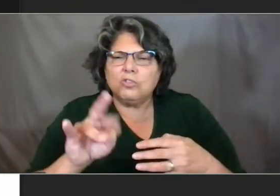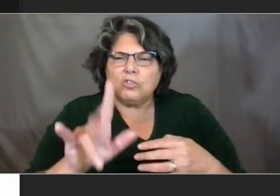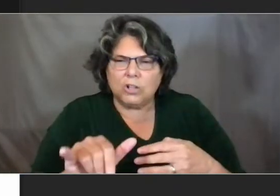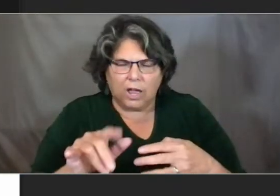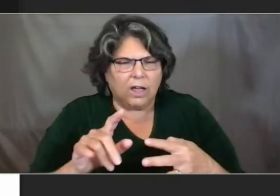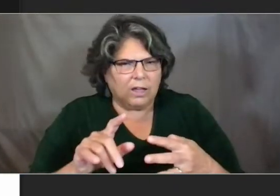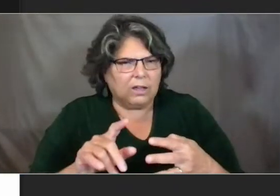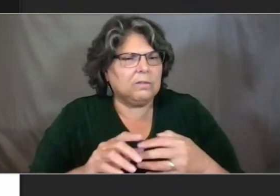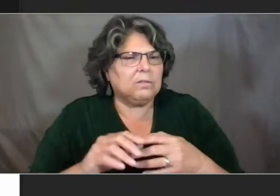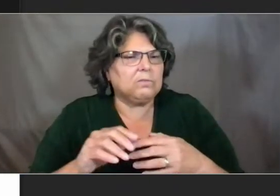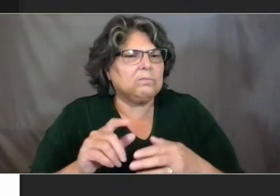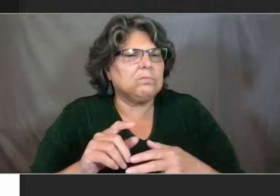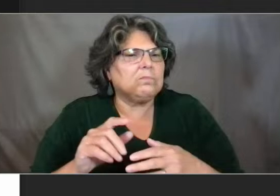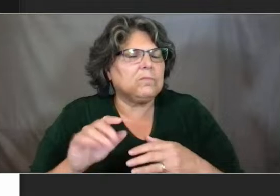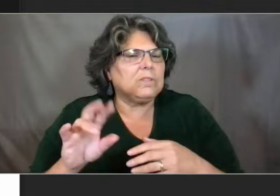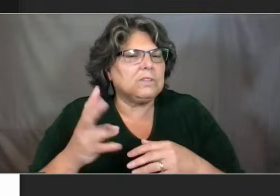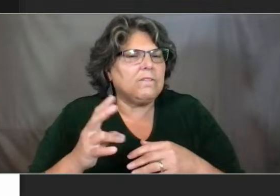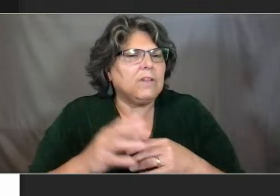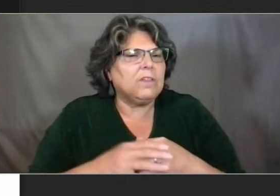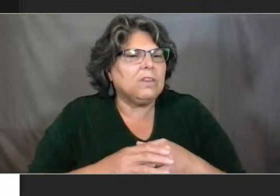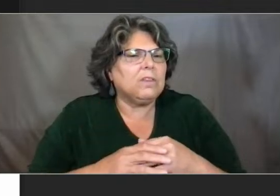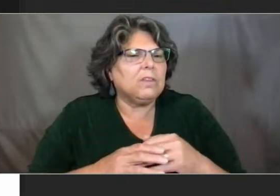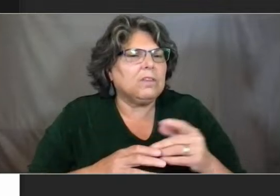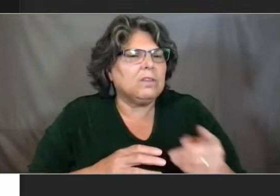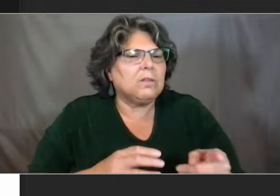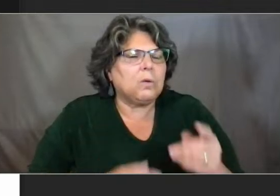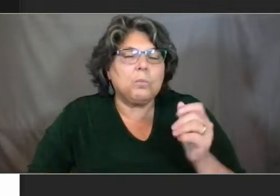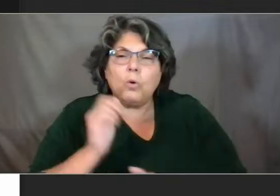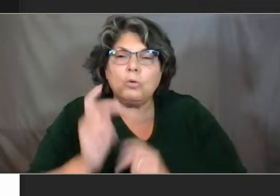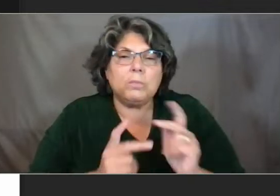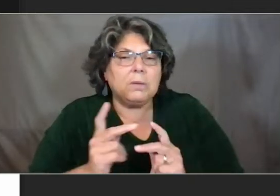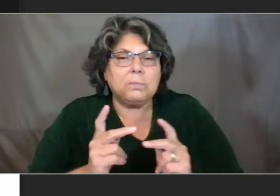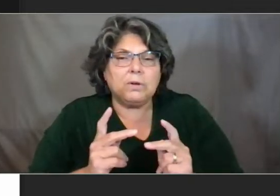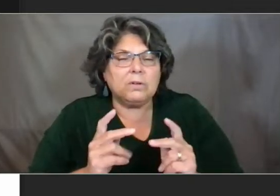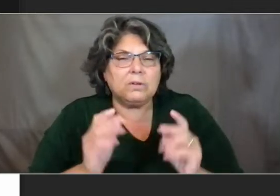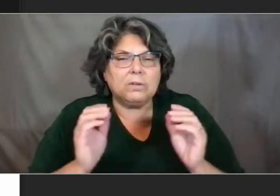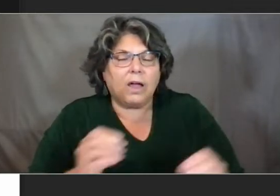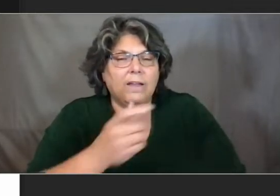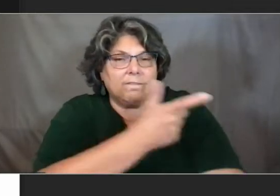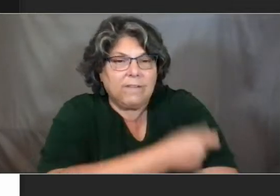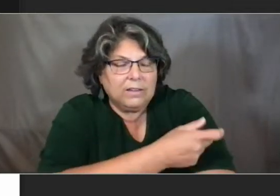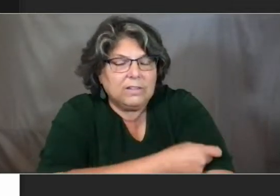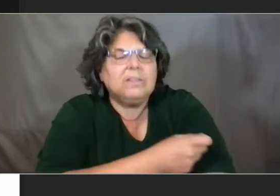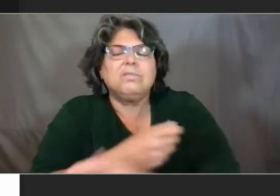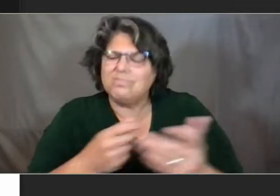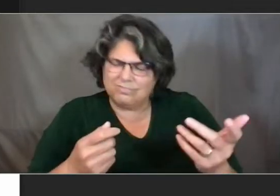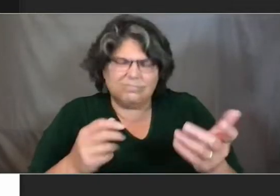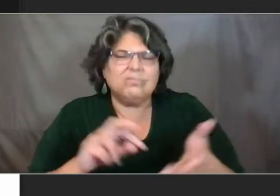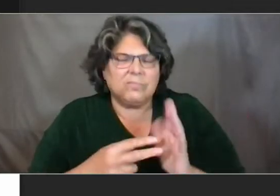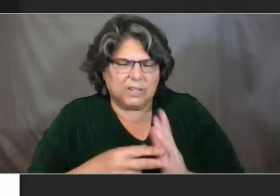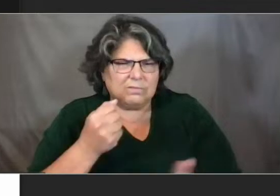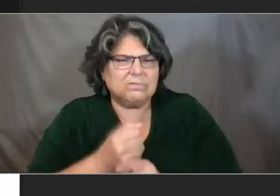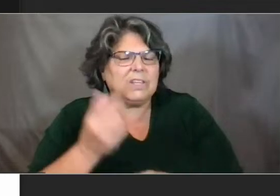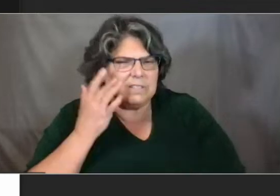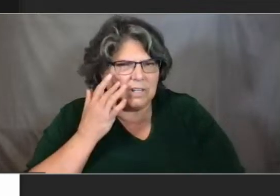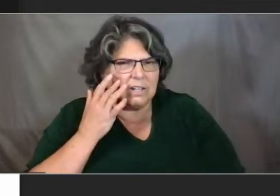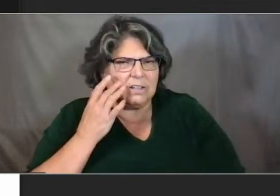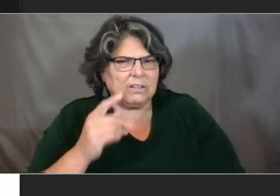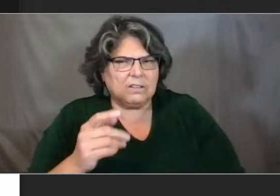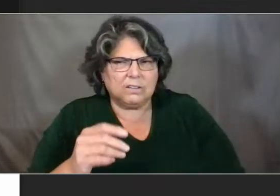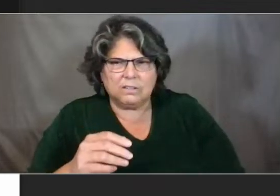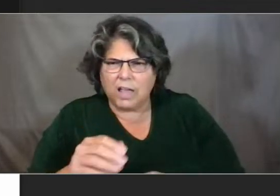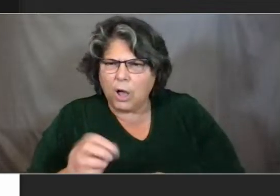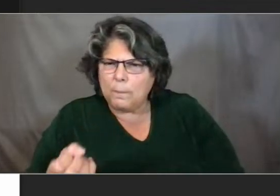average case rate among unvaccinated Californians is 13 per 100,000. And the average case rate among vaccinated